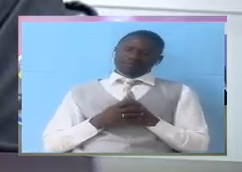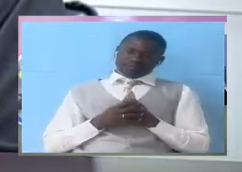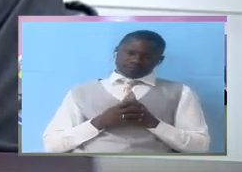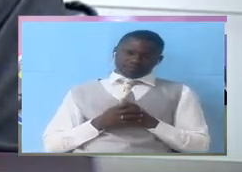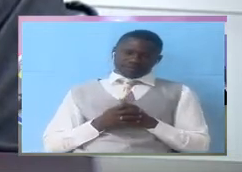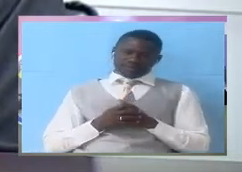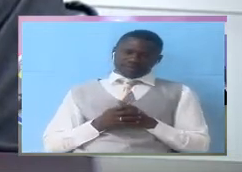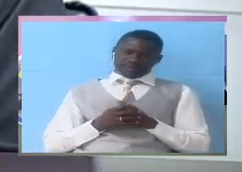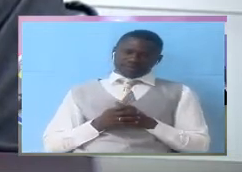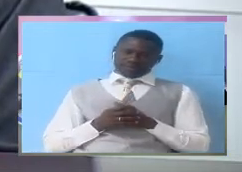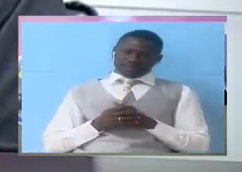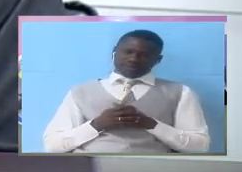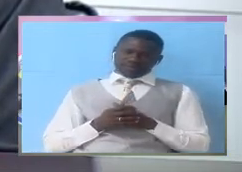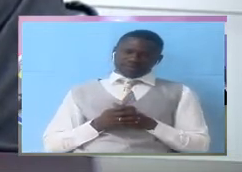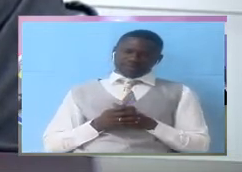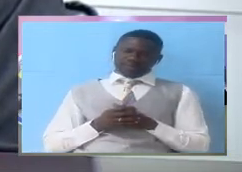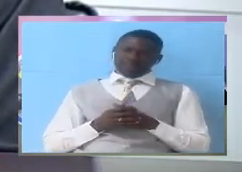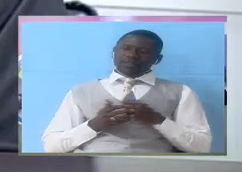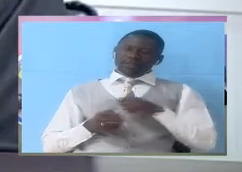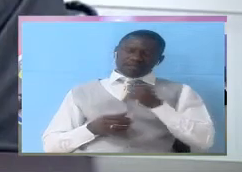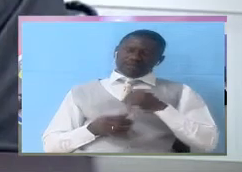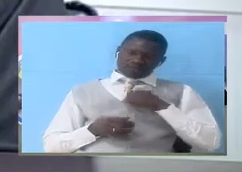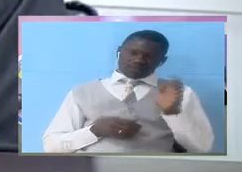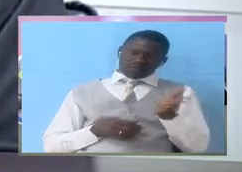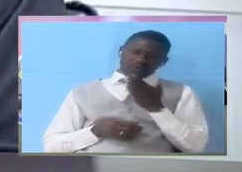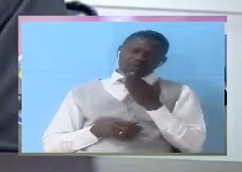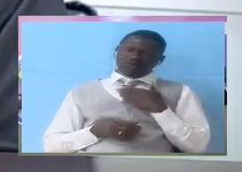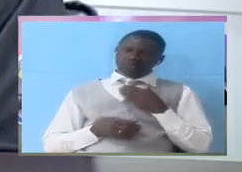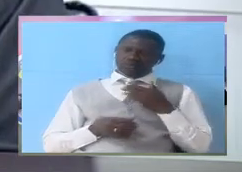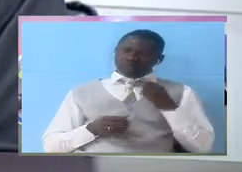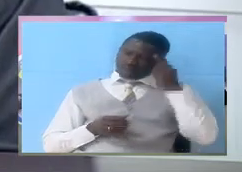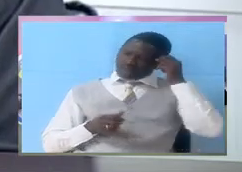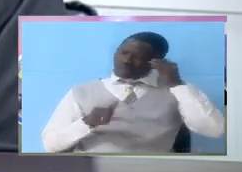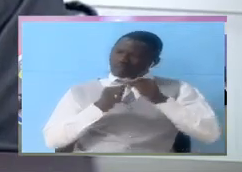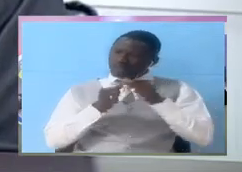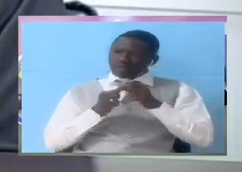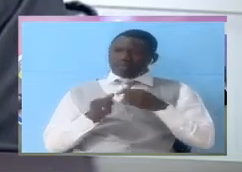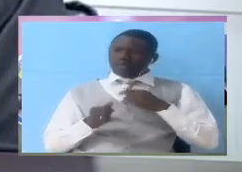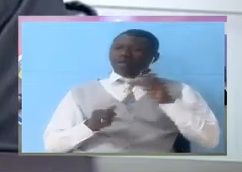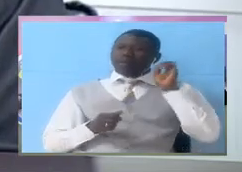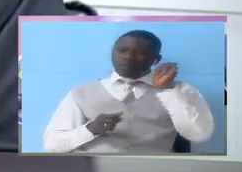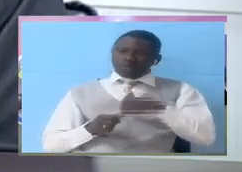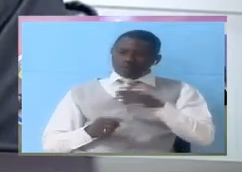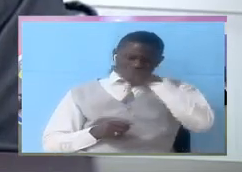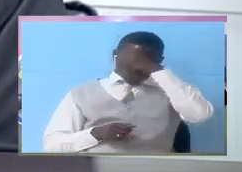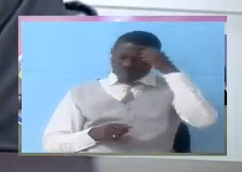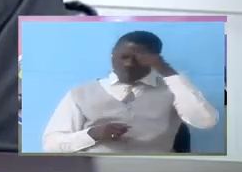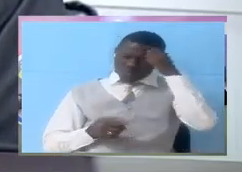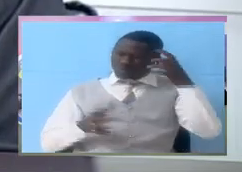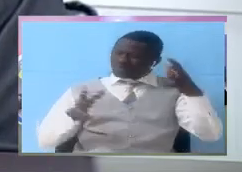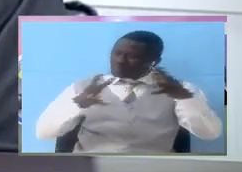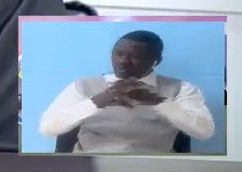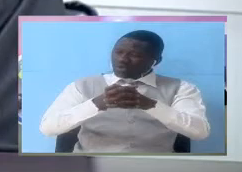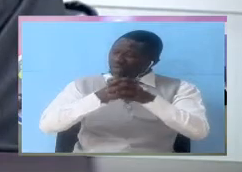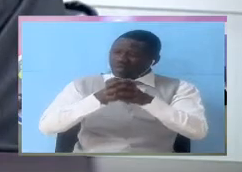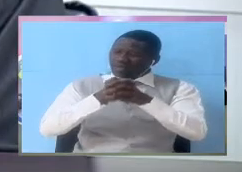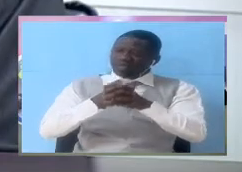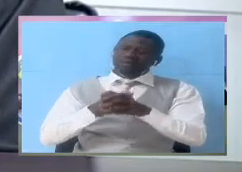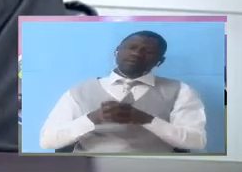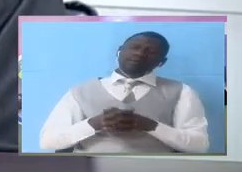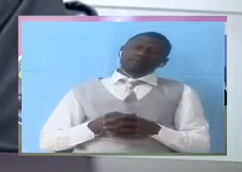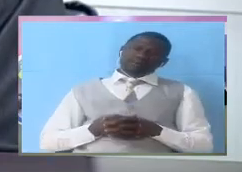bi ni mu waré. And I went to remind them that they had to work collectively. Gannaaw lu nak ci la dem pour fatali ne len liggey bi dañ ko